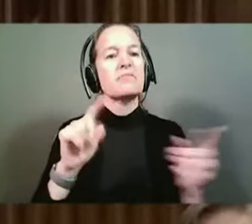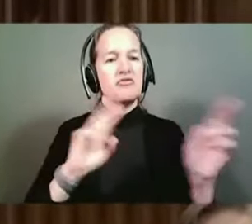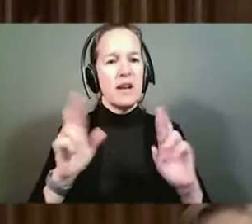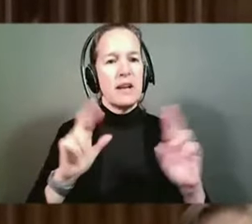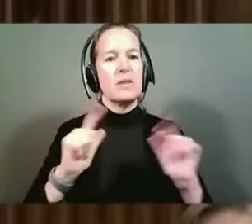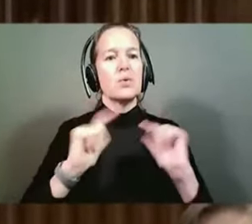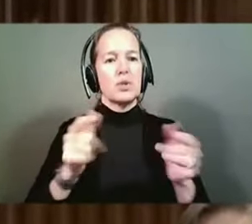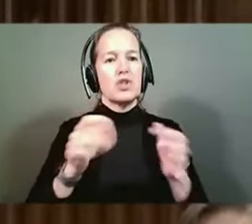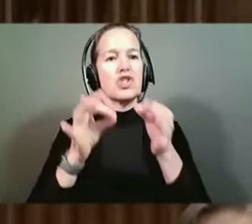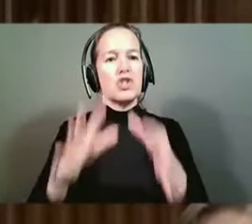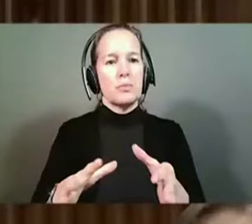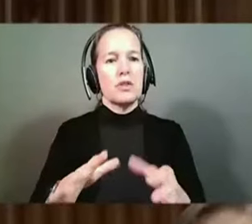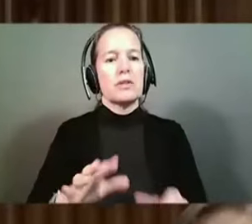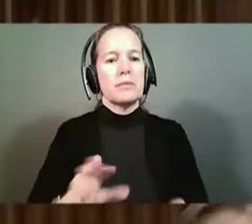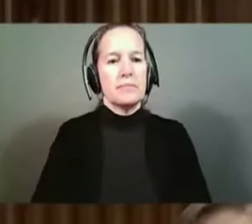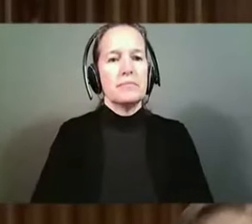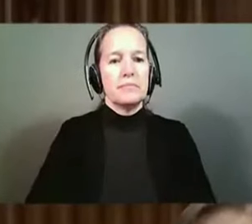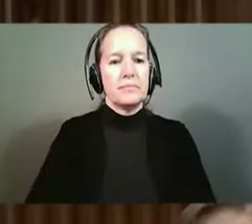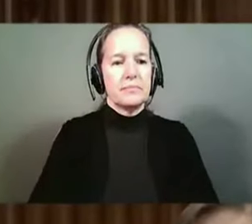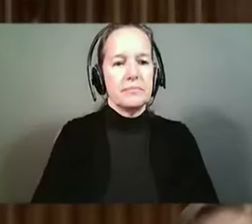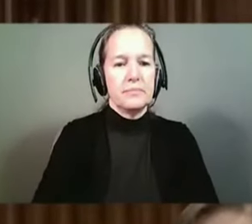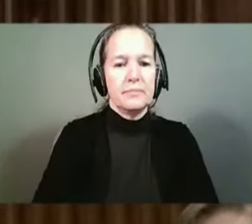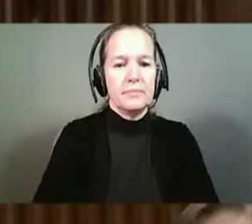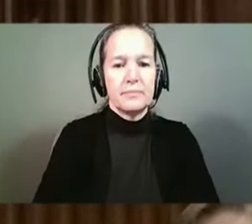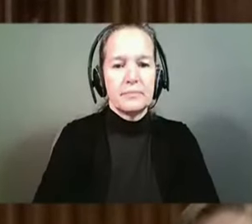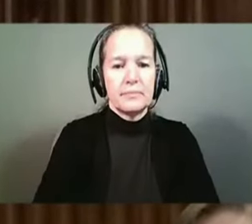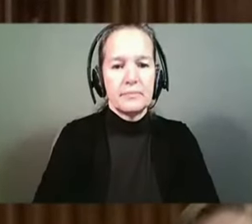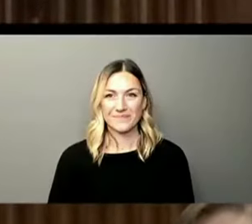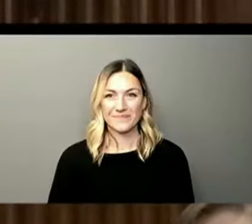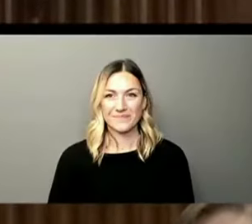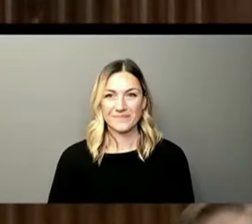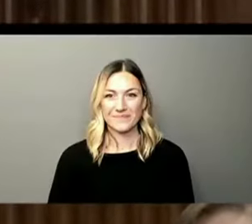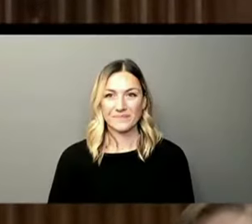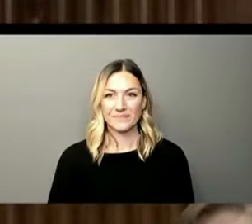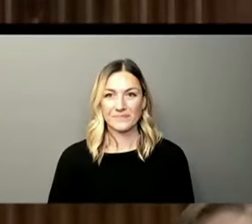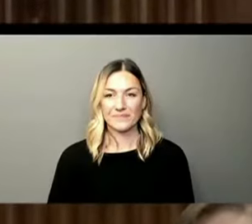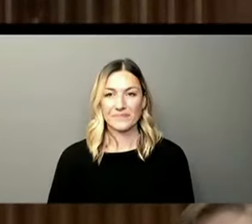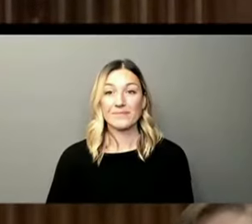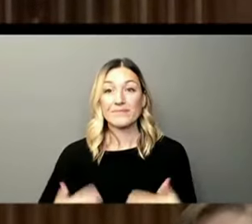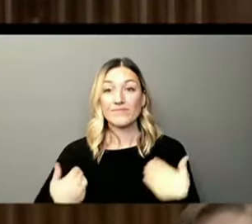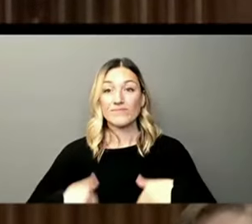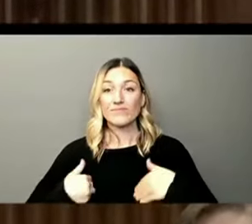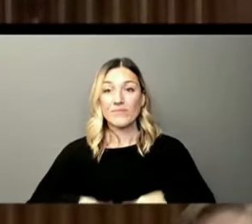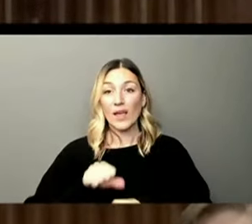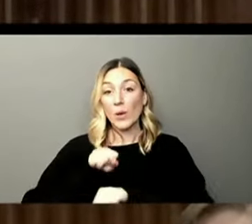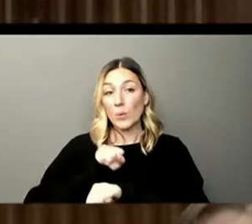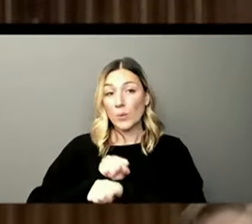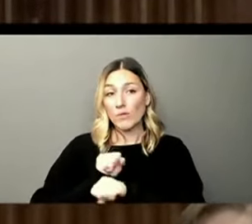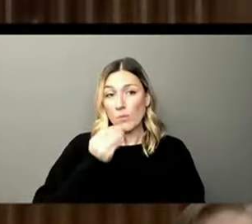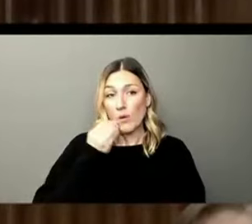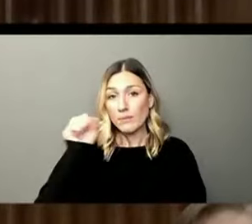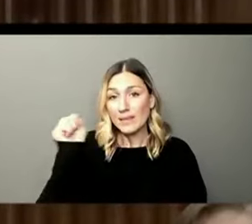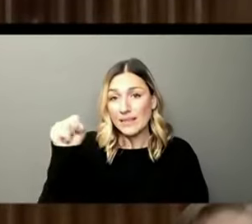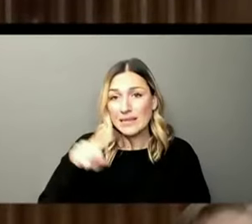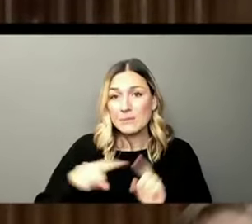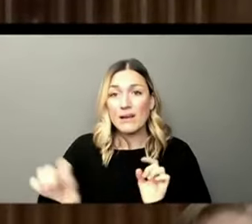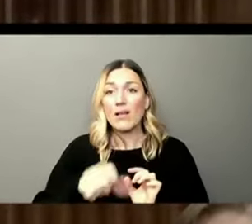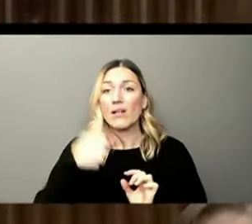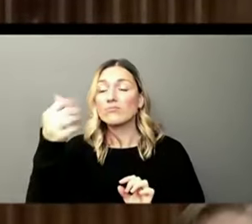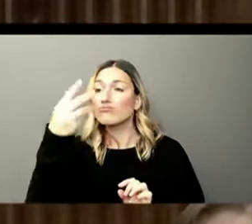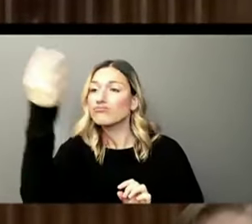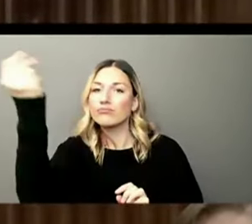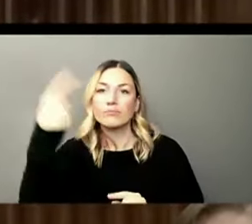weekly IV treatments at the hospital. I have a strict pacing regimen that allows me to work from home, but not do much else. I